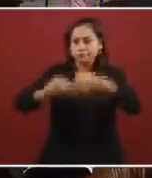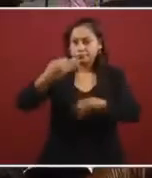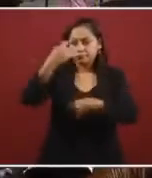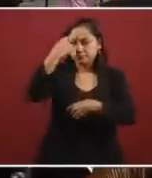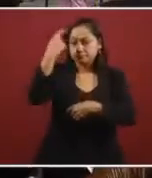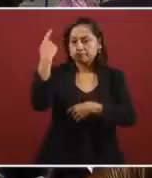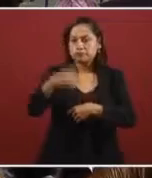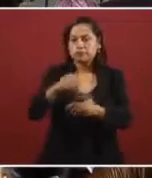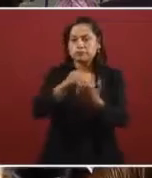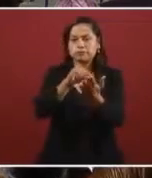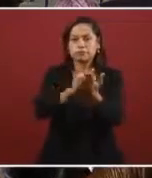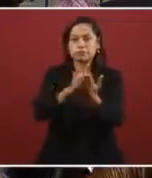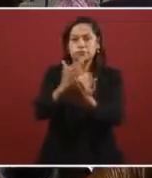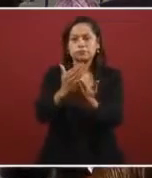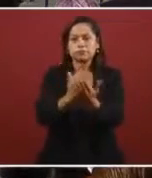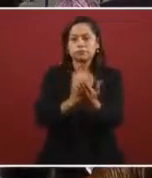us.